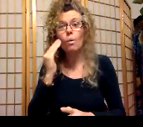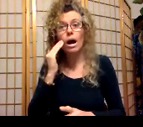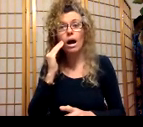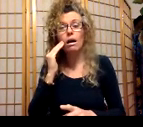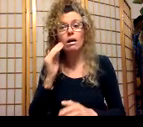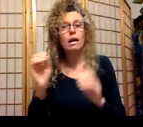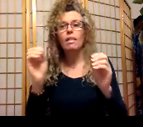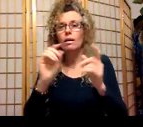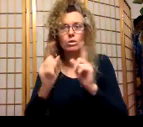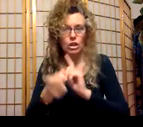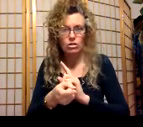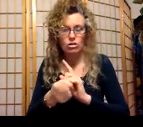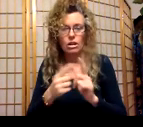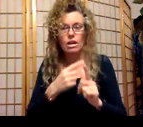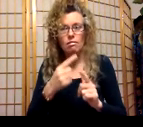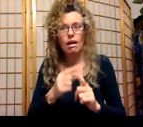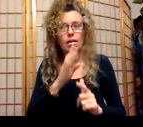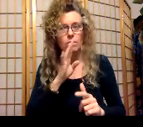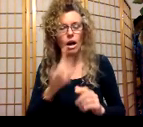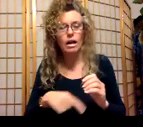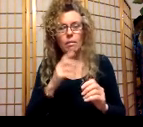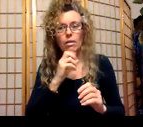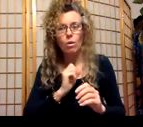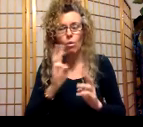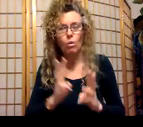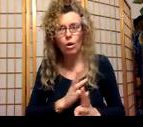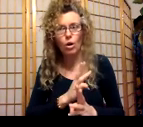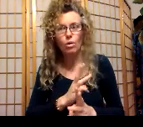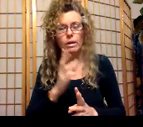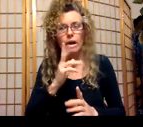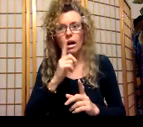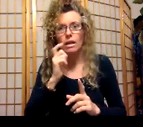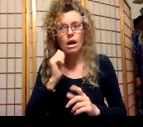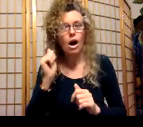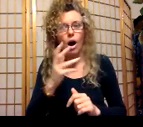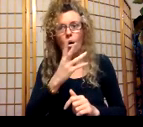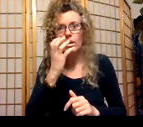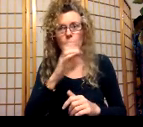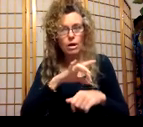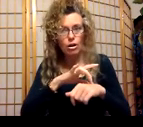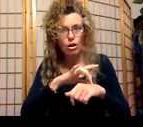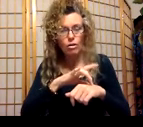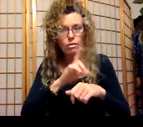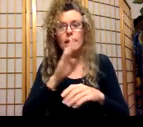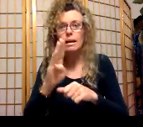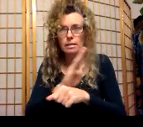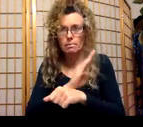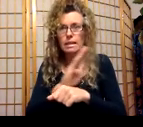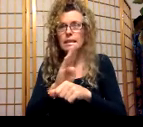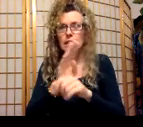will change. Then I am talking about the old world, because all misery on earth is a business model.